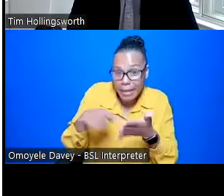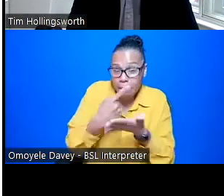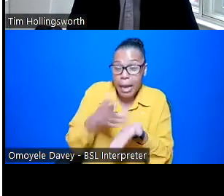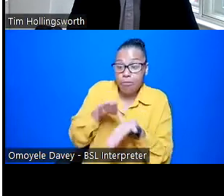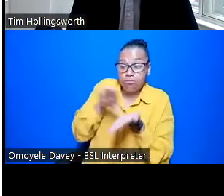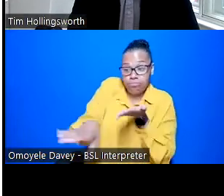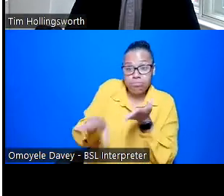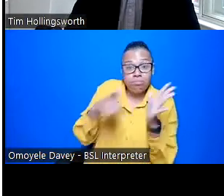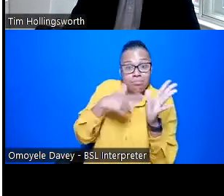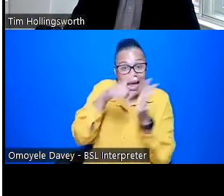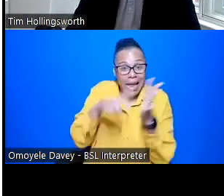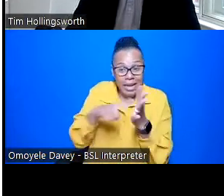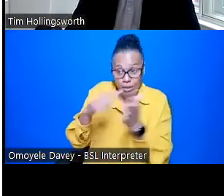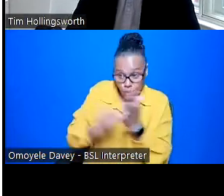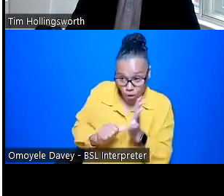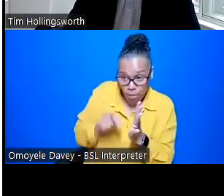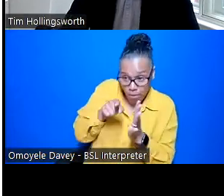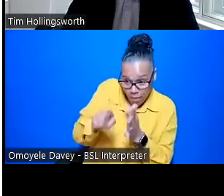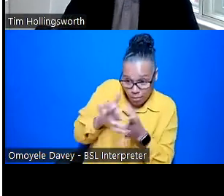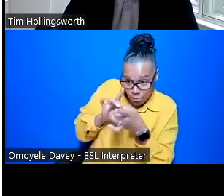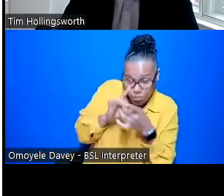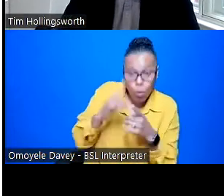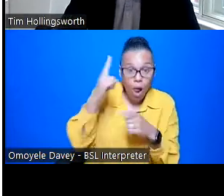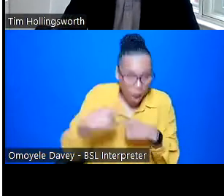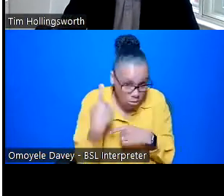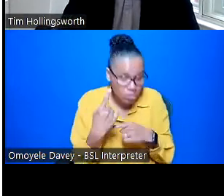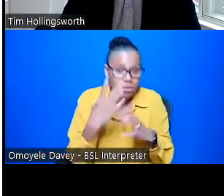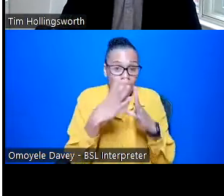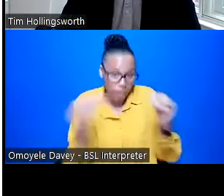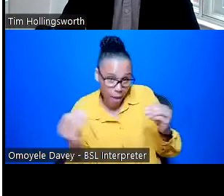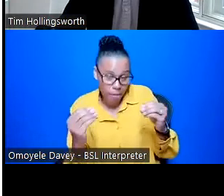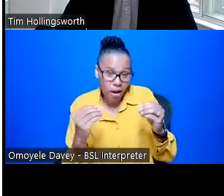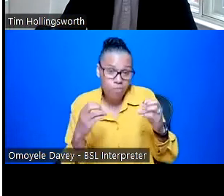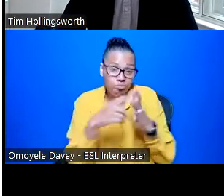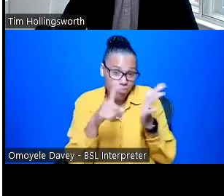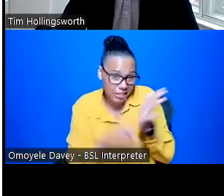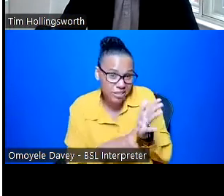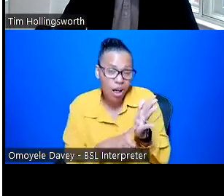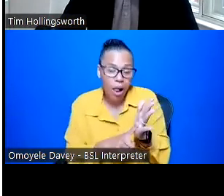around London, Birmingham and Bristol. And it's a programme that I think is really